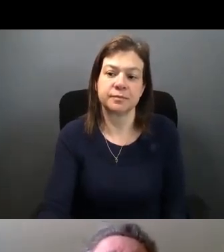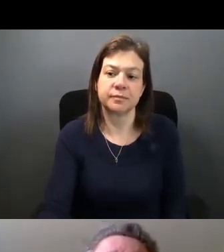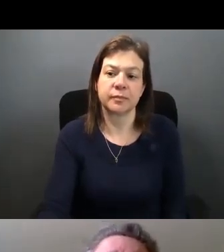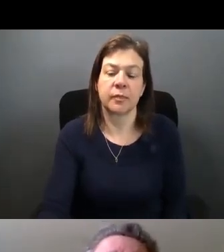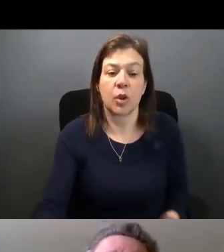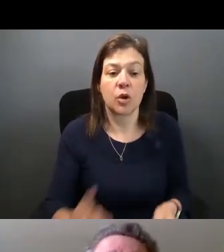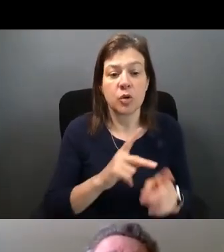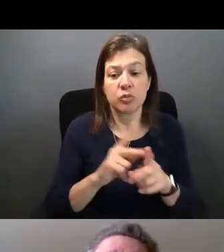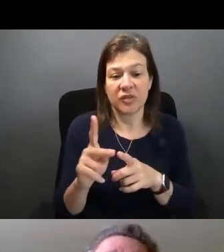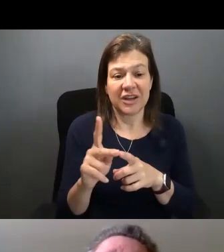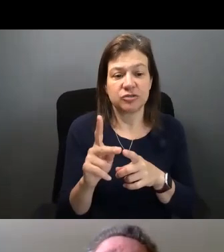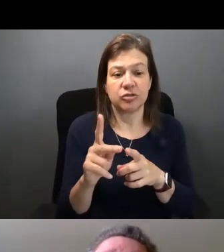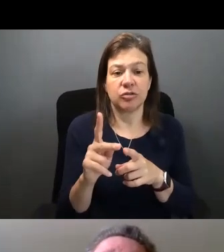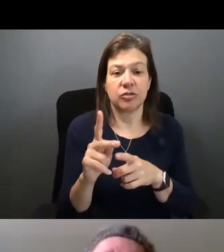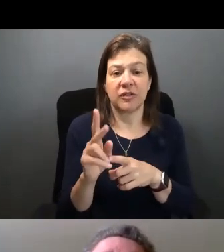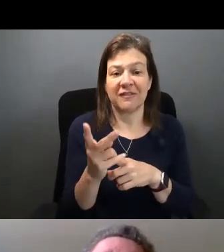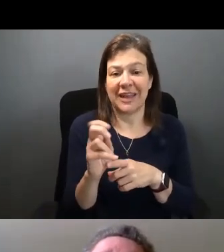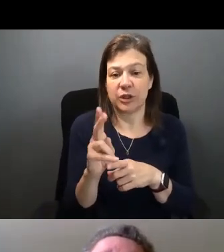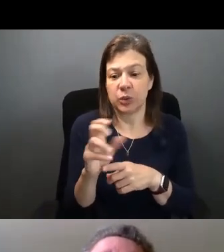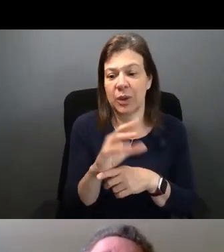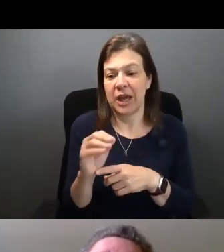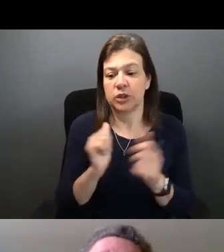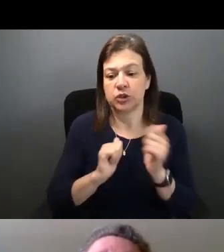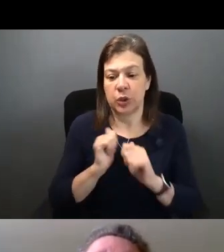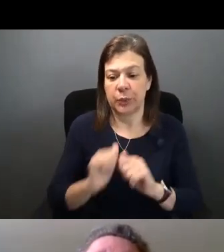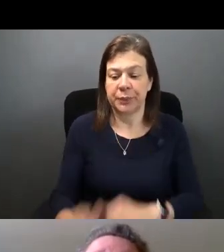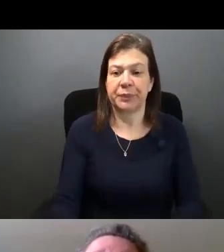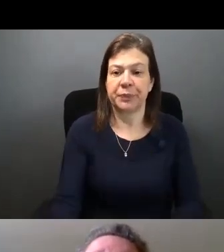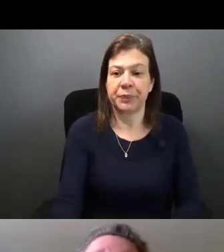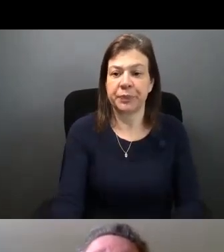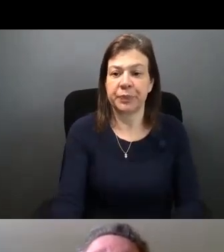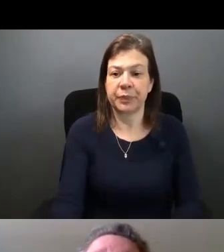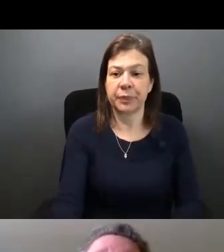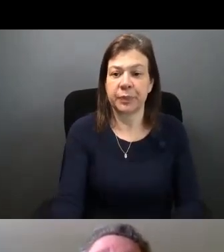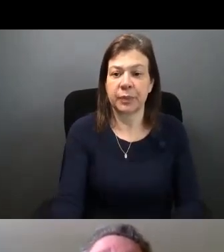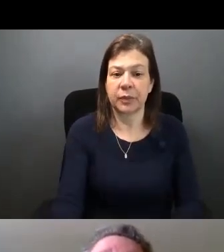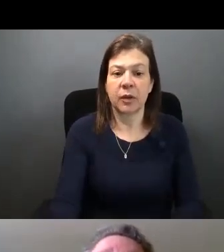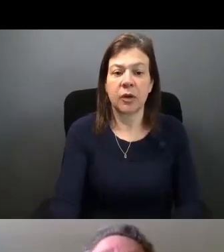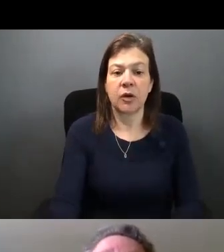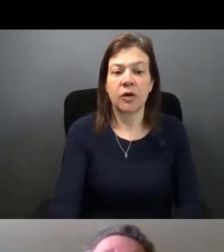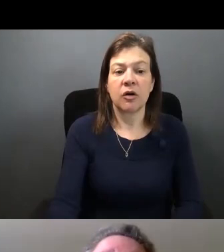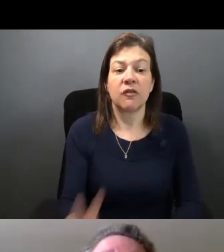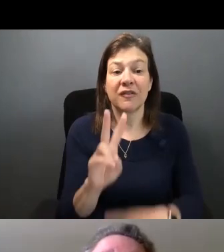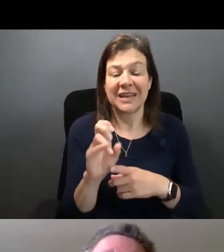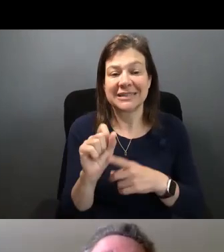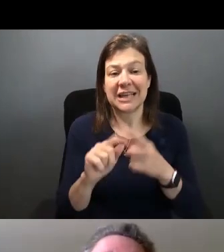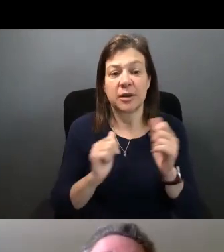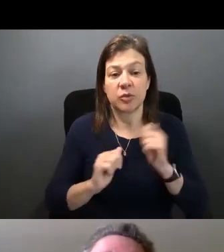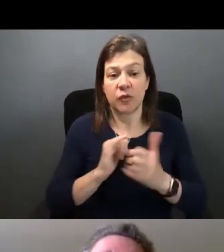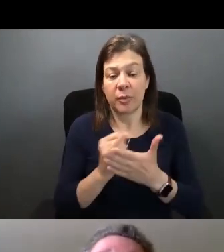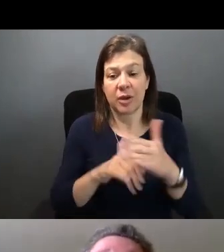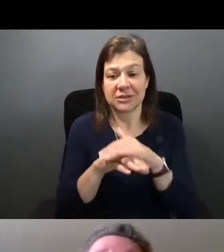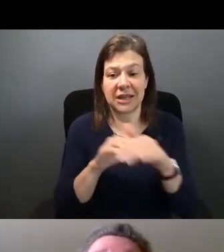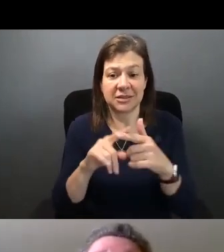Professional venue and show. Please keep in mind that for the VSA Performing Arts Access for Kids